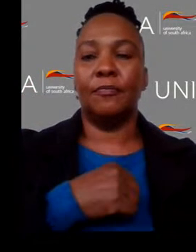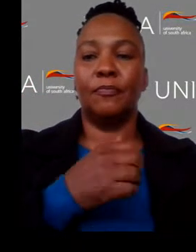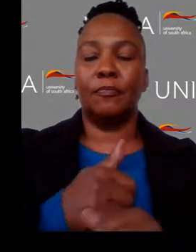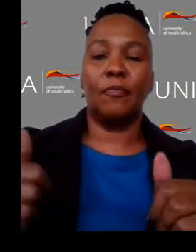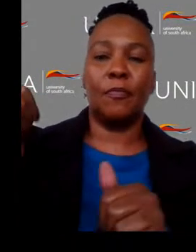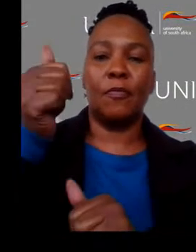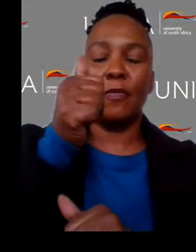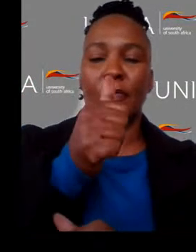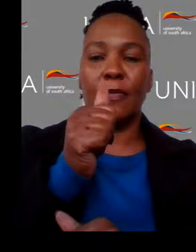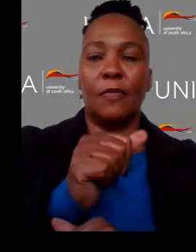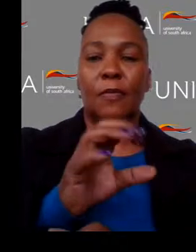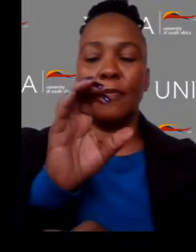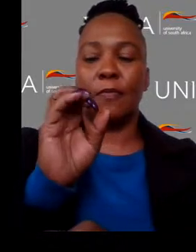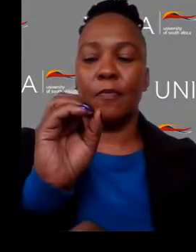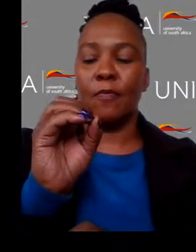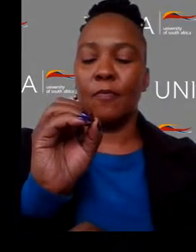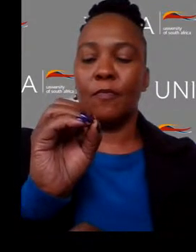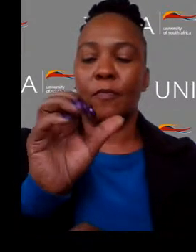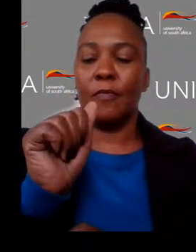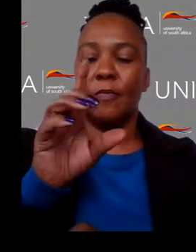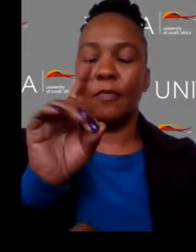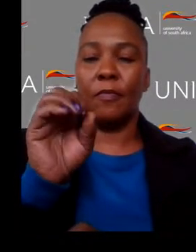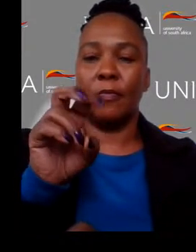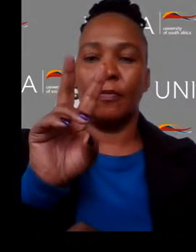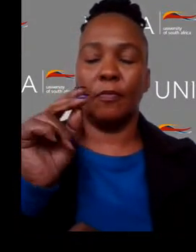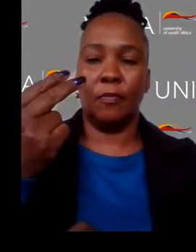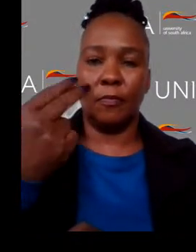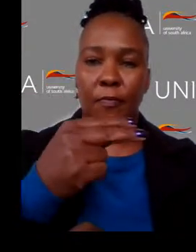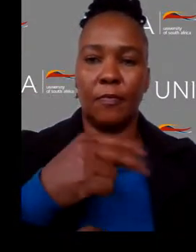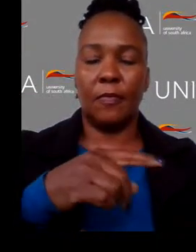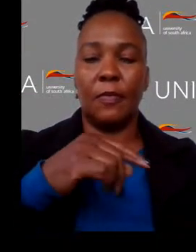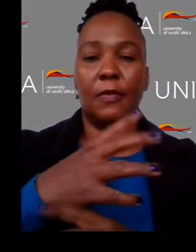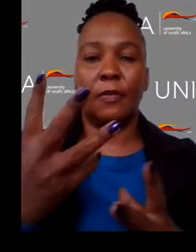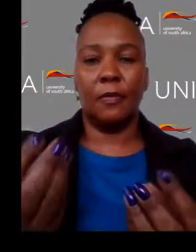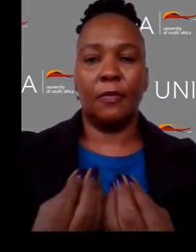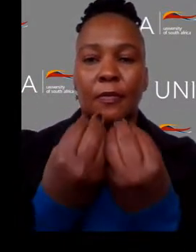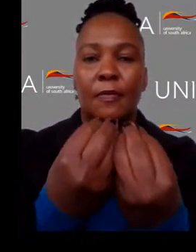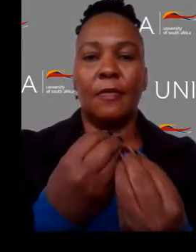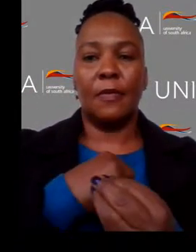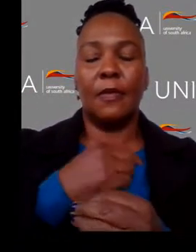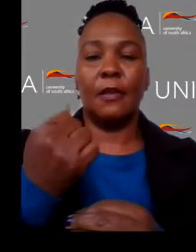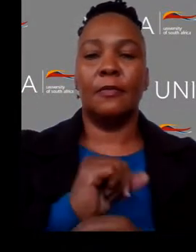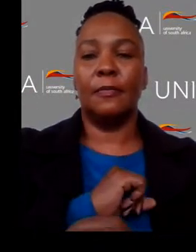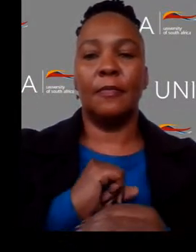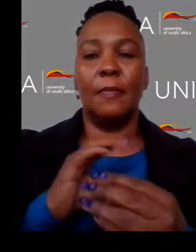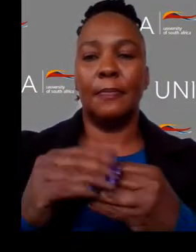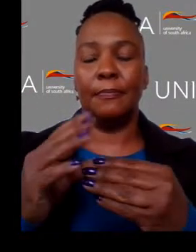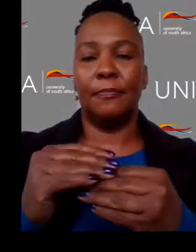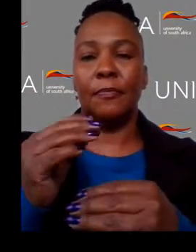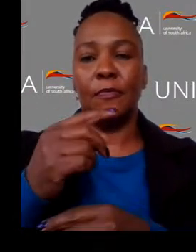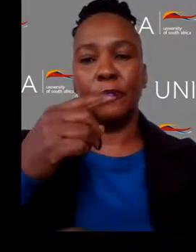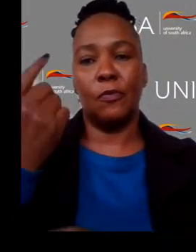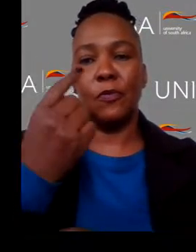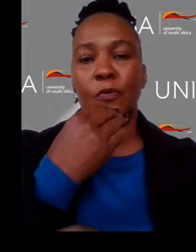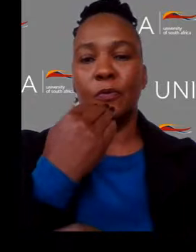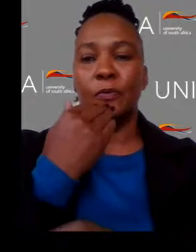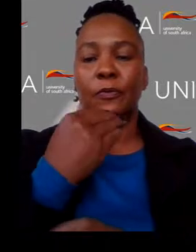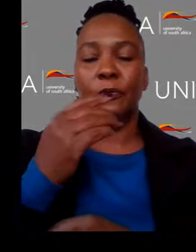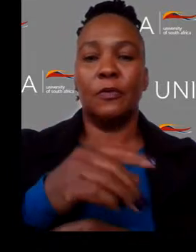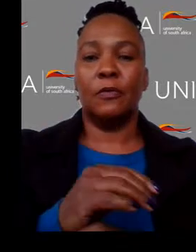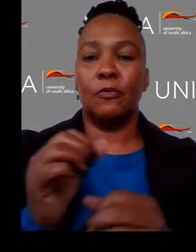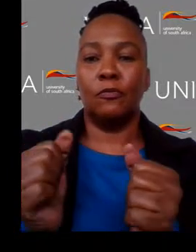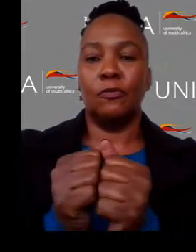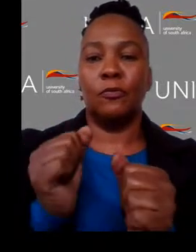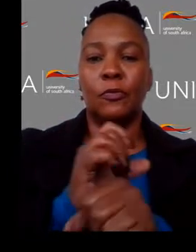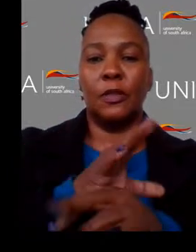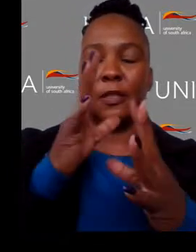which houses and hosts these core training sessions. Together with me, I have my colleagues. Firstly, co-director of this program today,